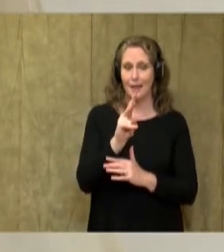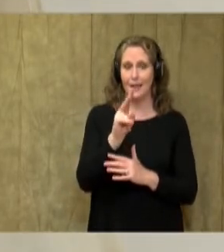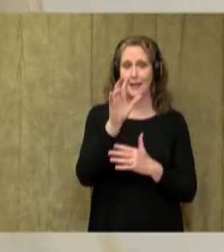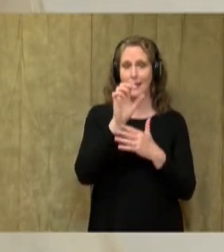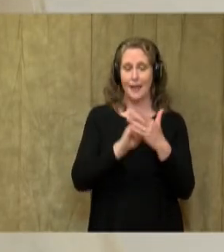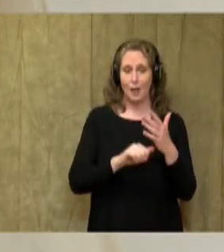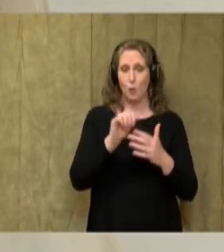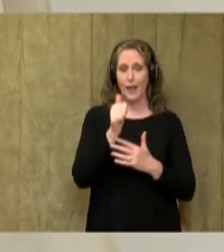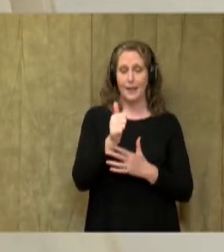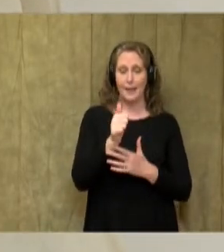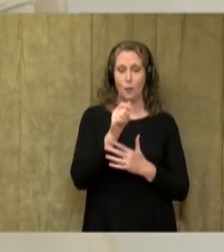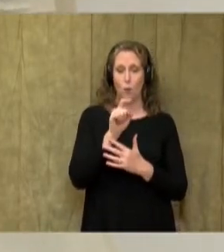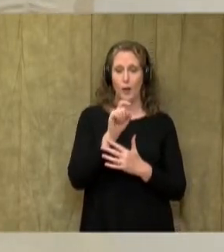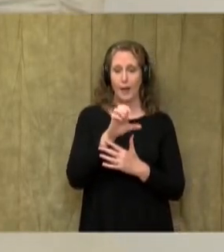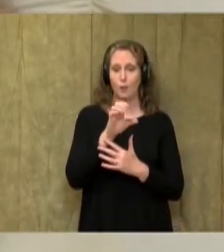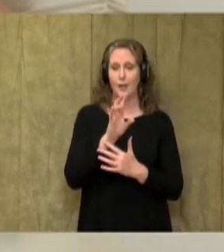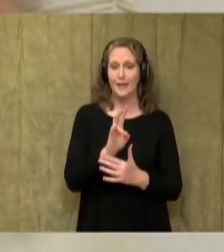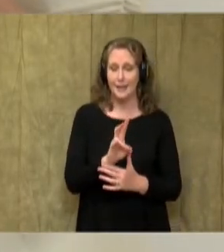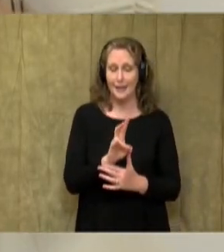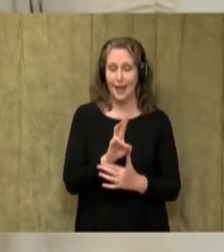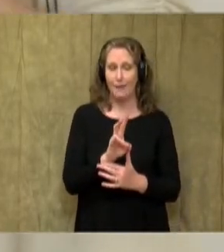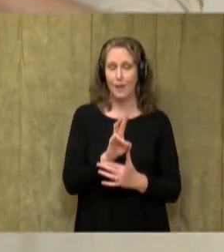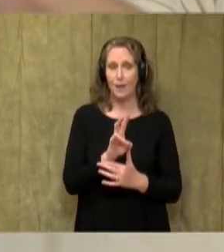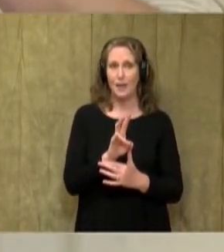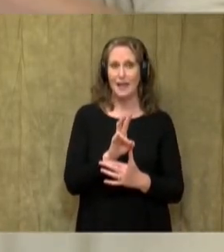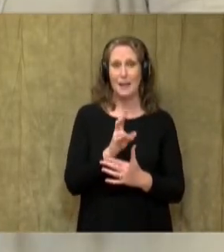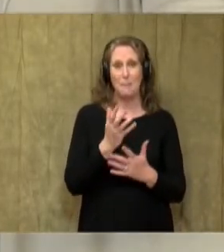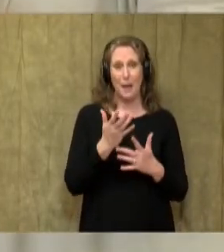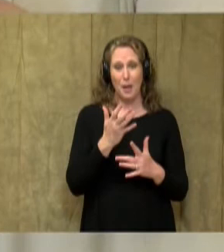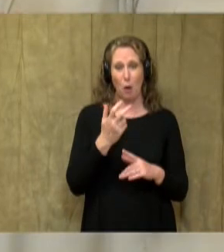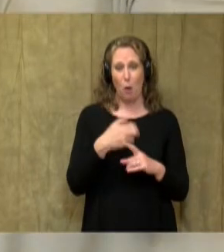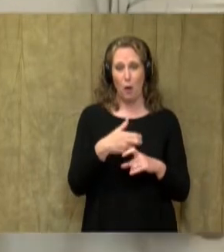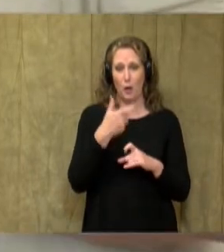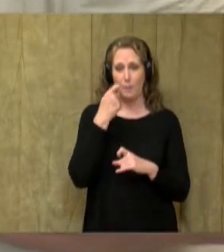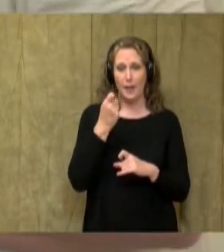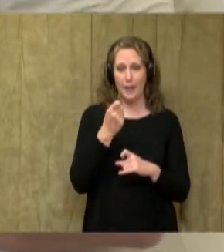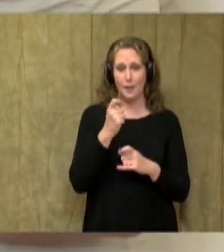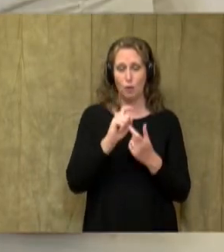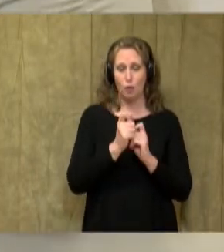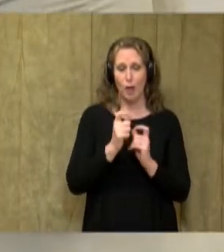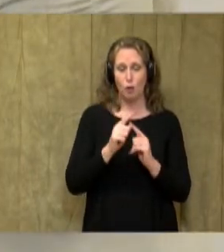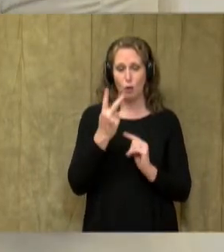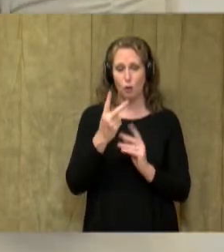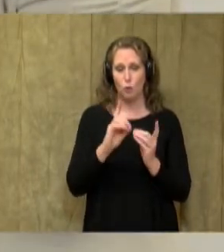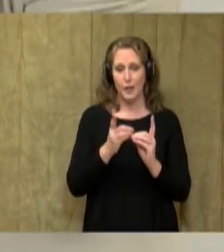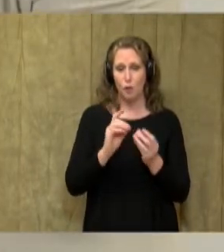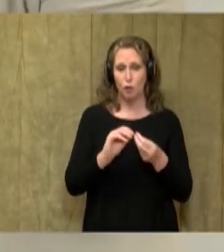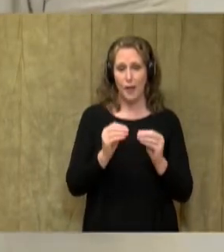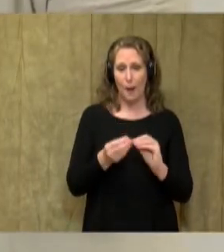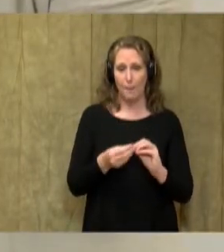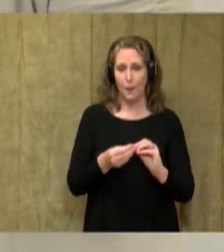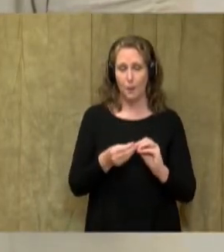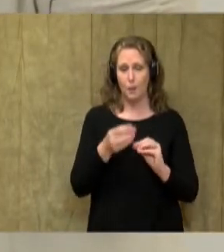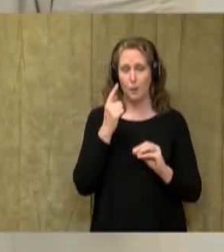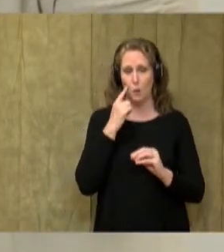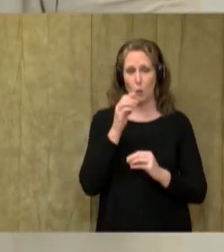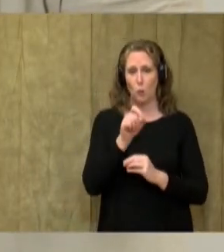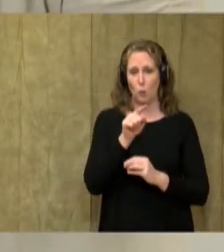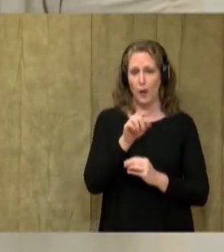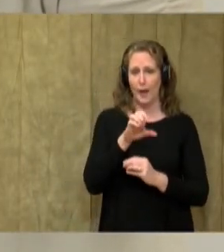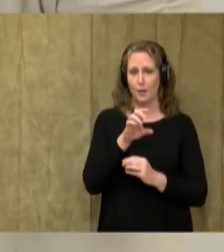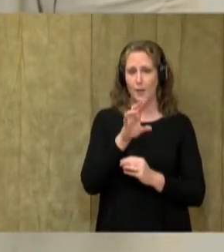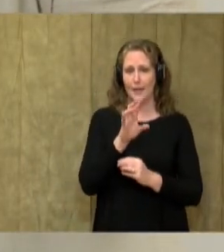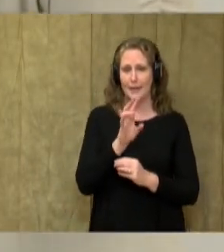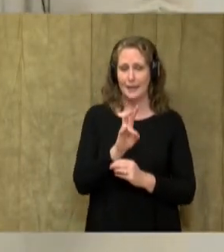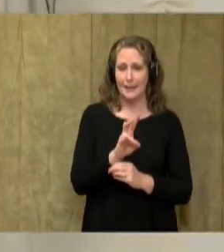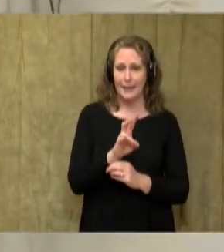107. And here's where it might get a little tricky because we're going to go into some two-digit numbers. Well, we know we can't really take anything